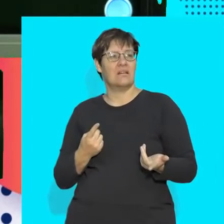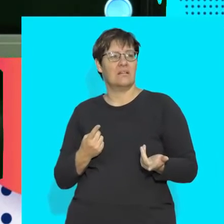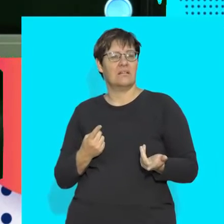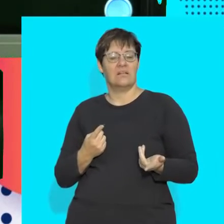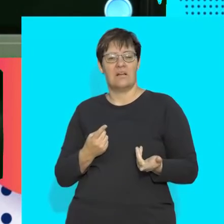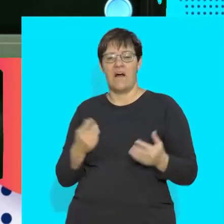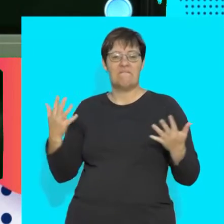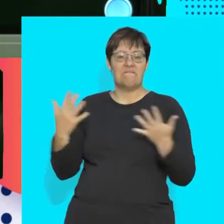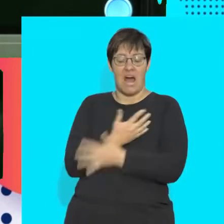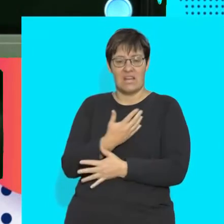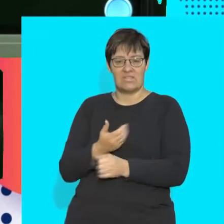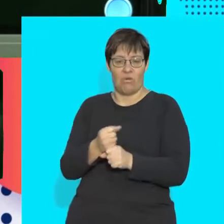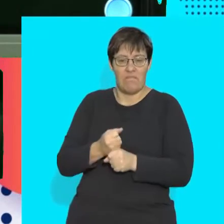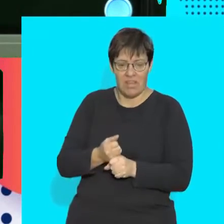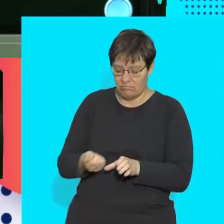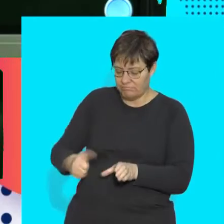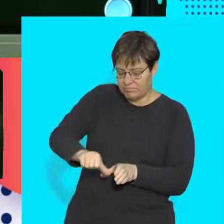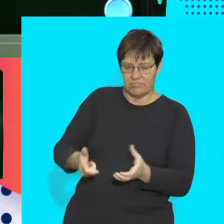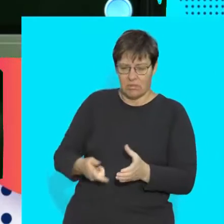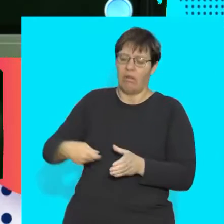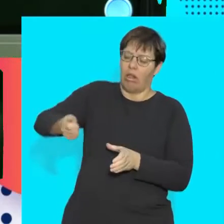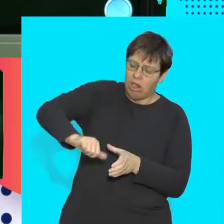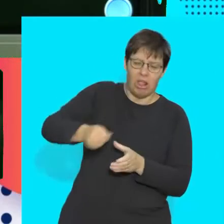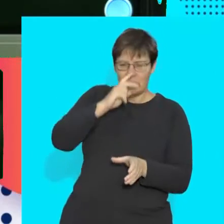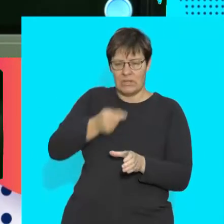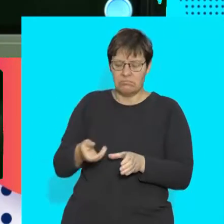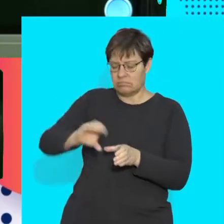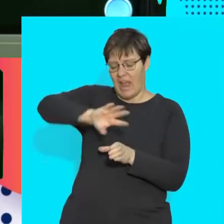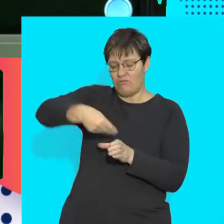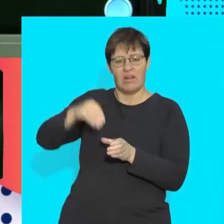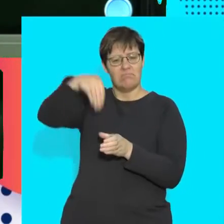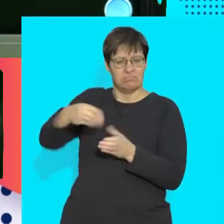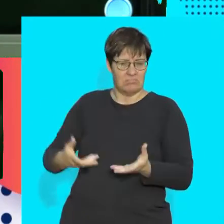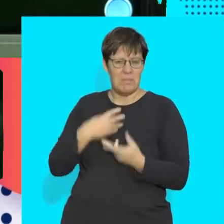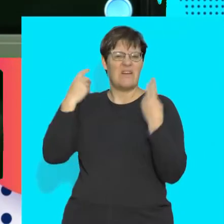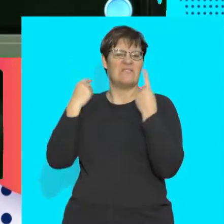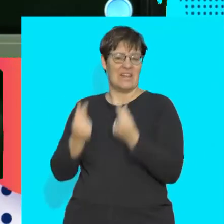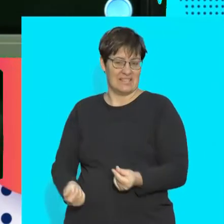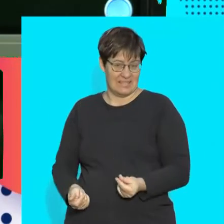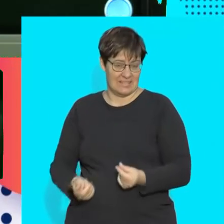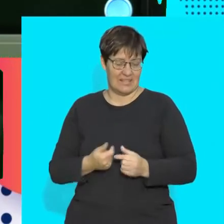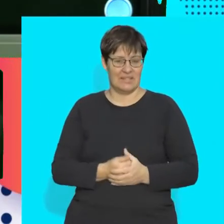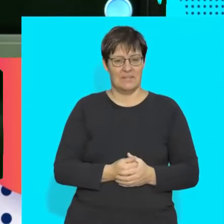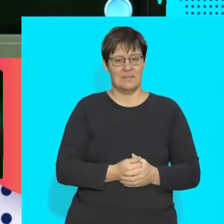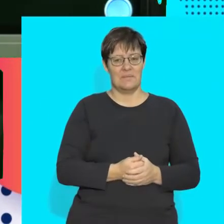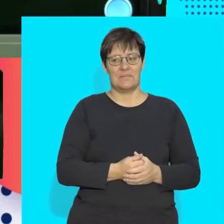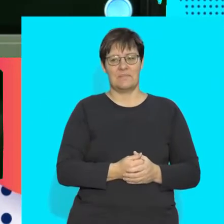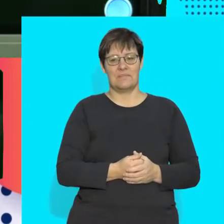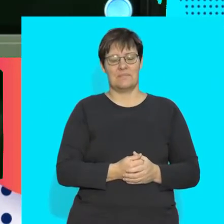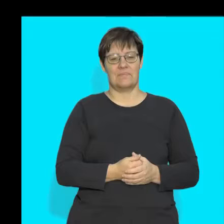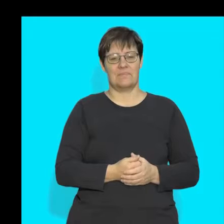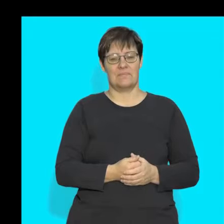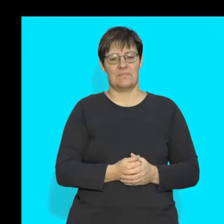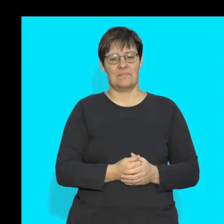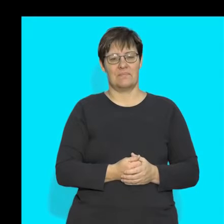like instant coffee. Happens straight away. Okay, so instantaneous, something that's quick.